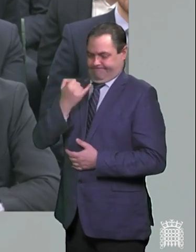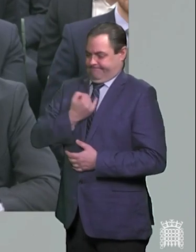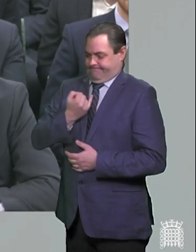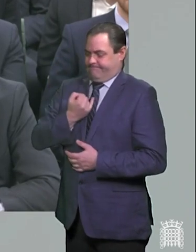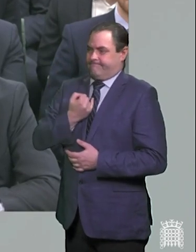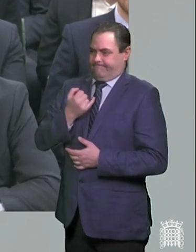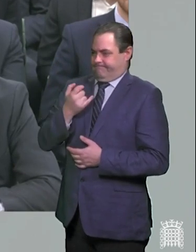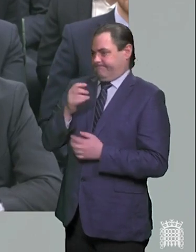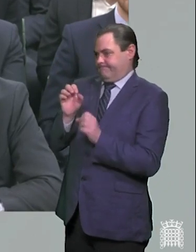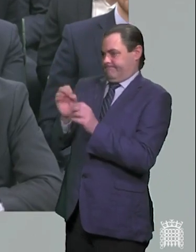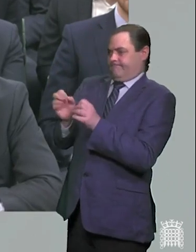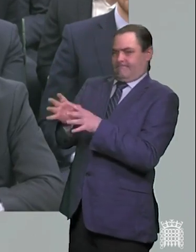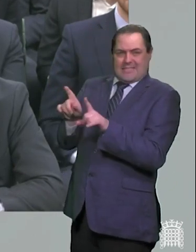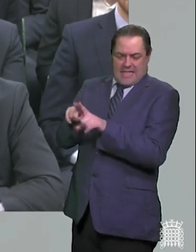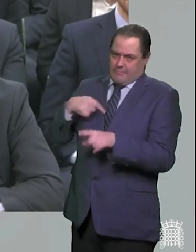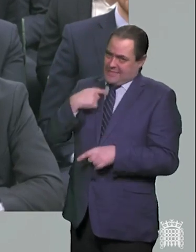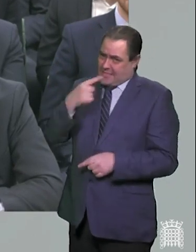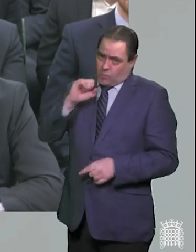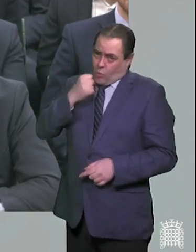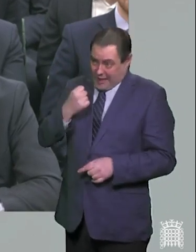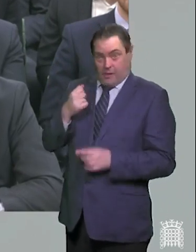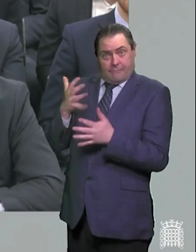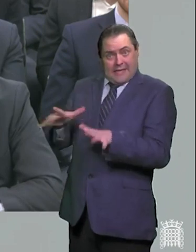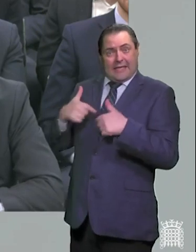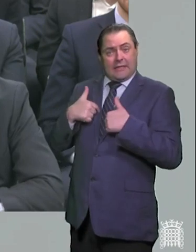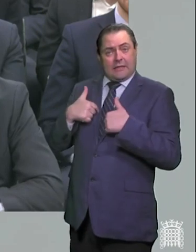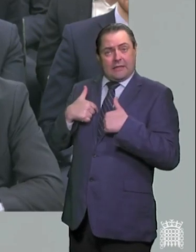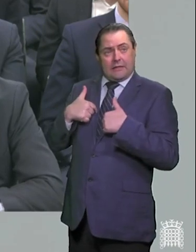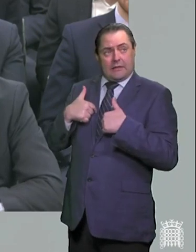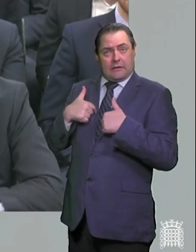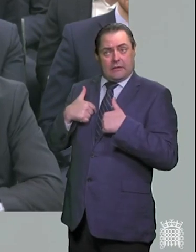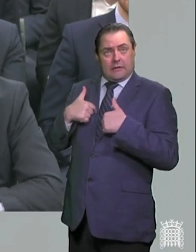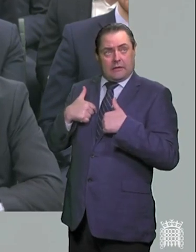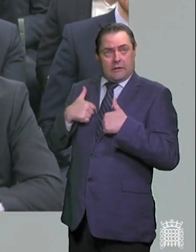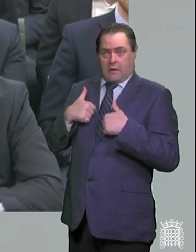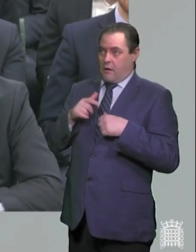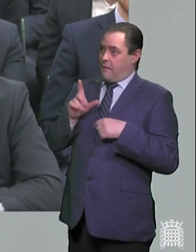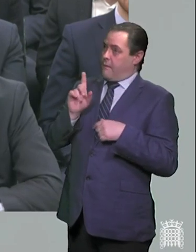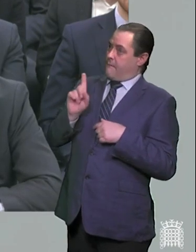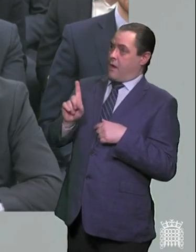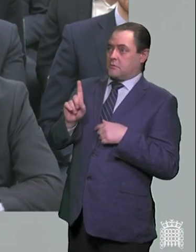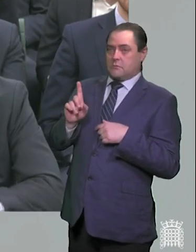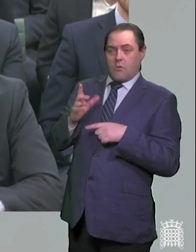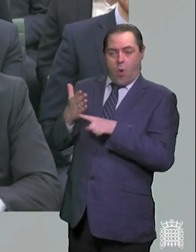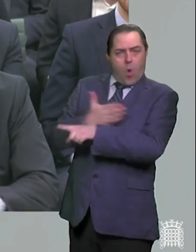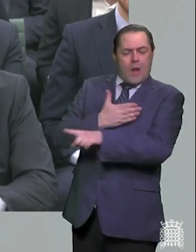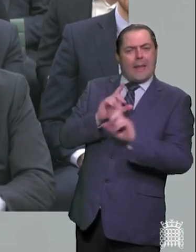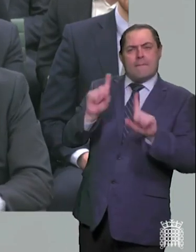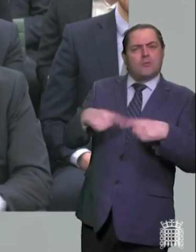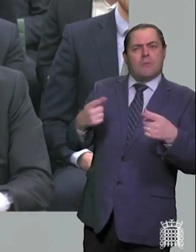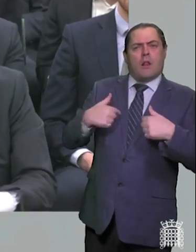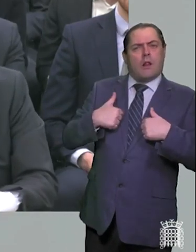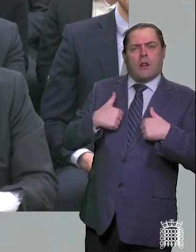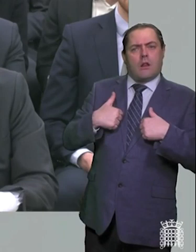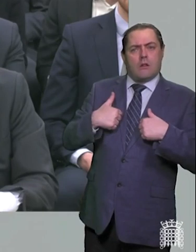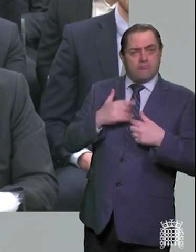the record as I promised I would. I clearly could not have anticipated the outcome by coming earlier because I